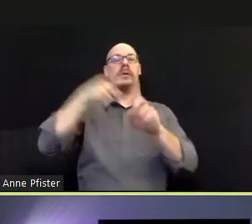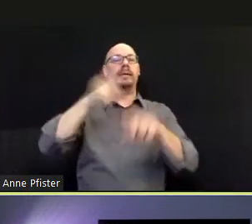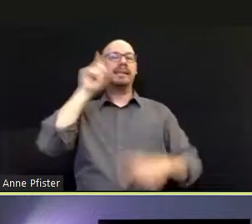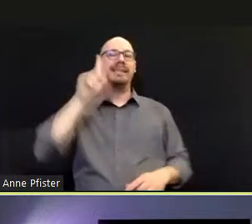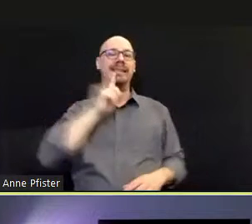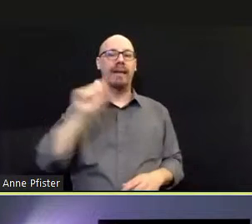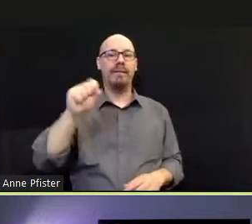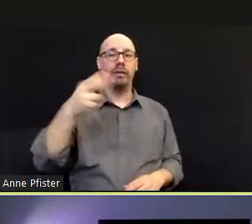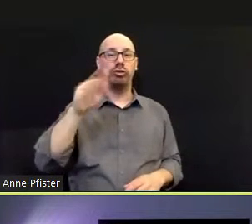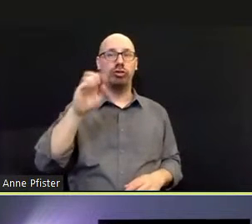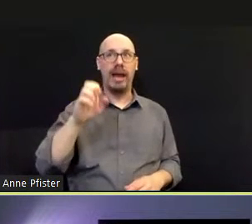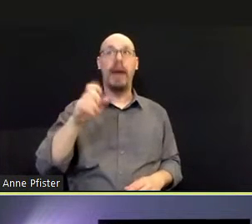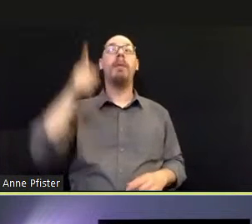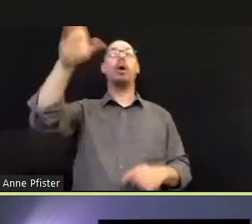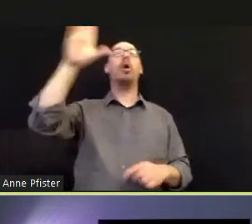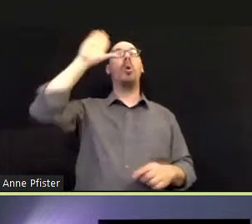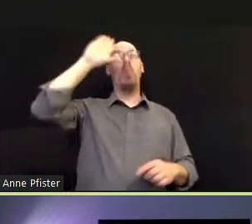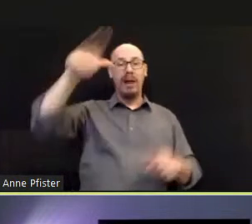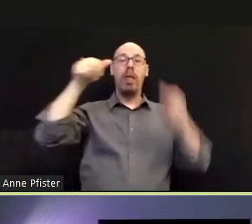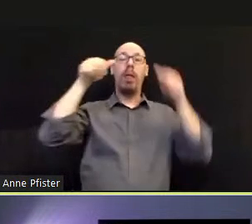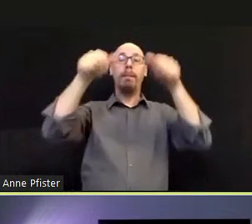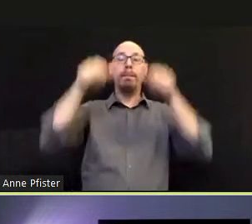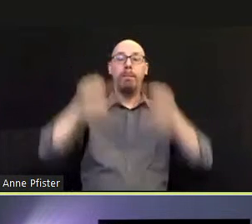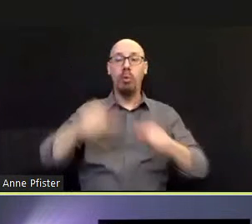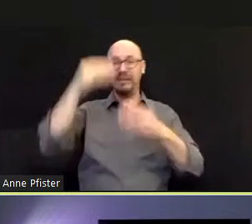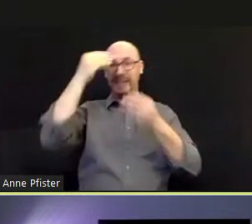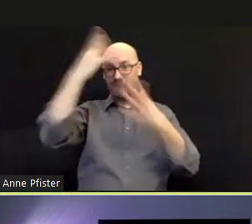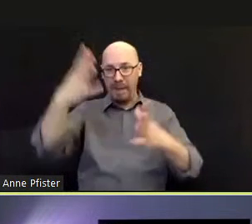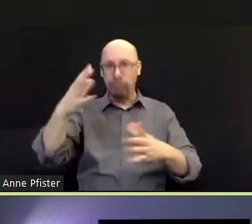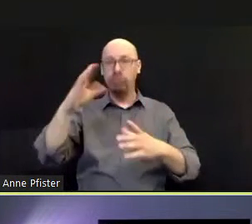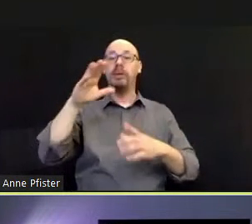and posts information about